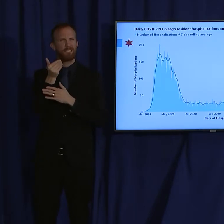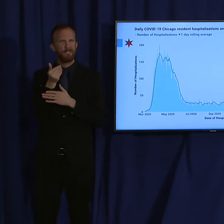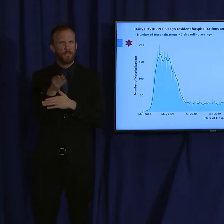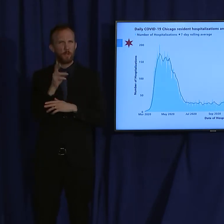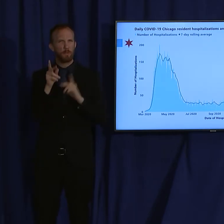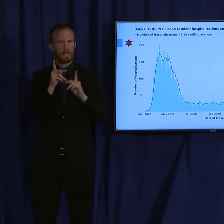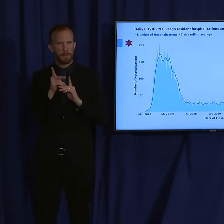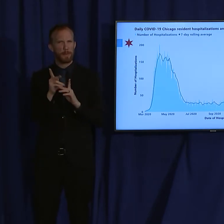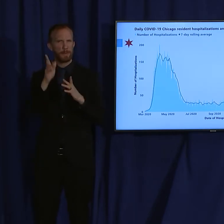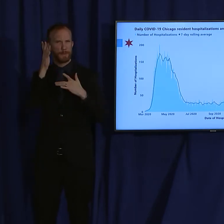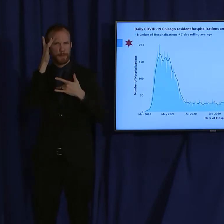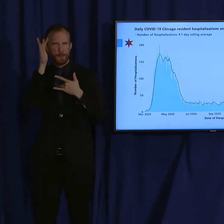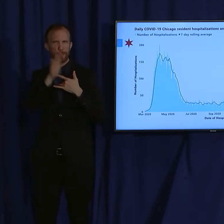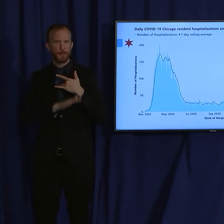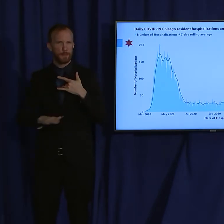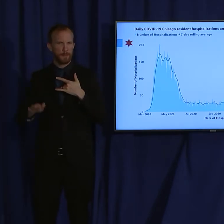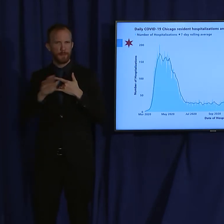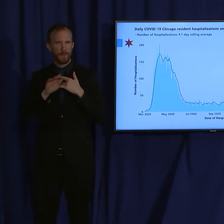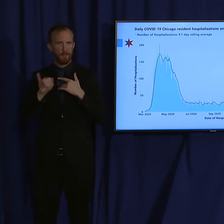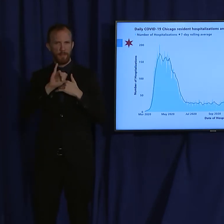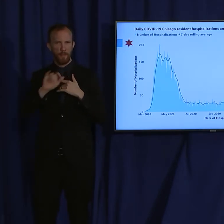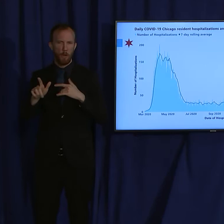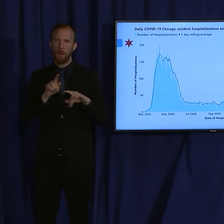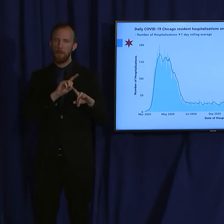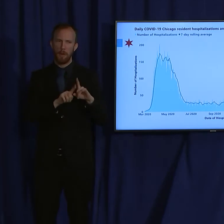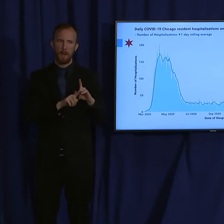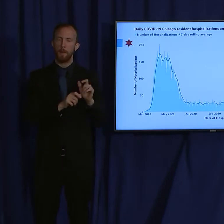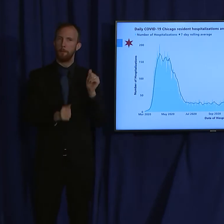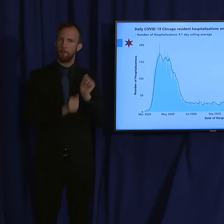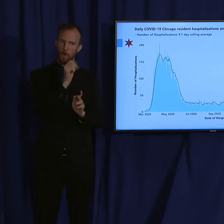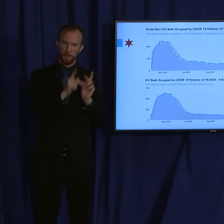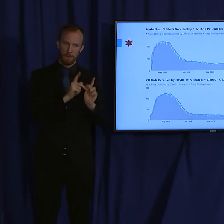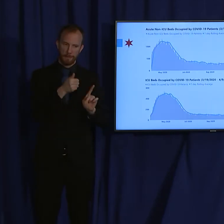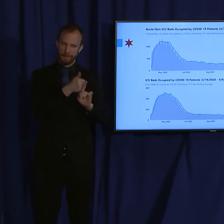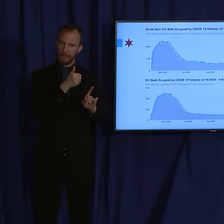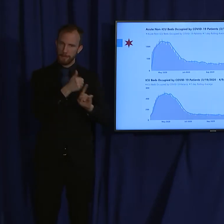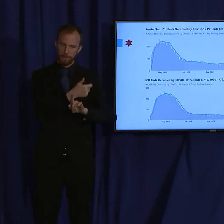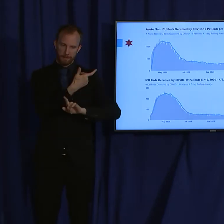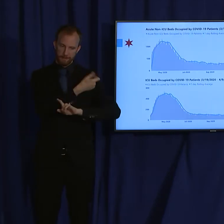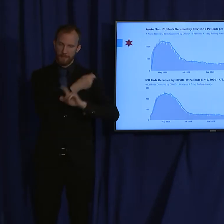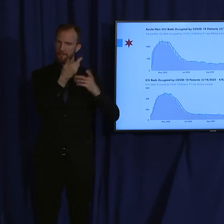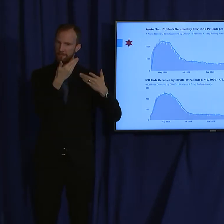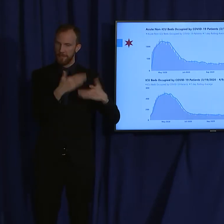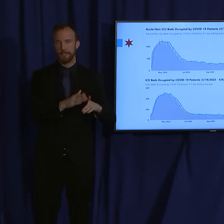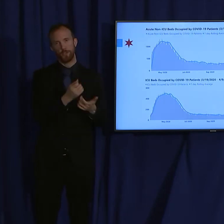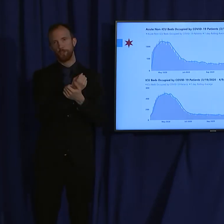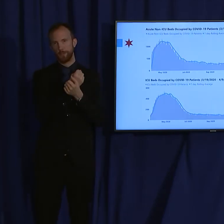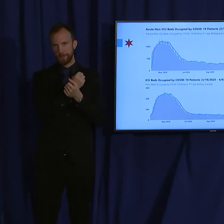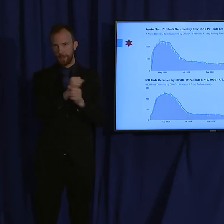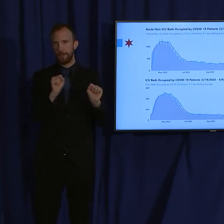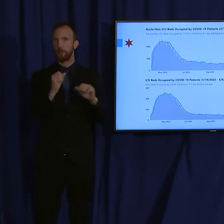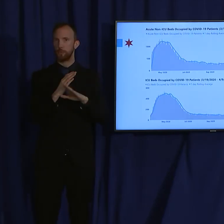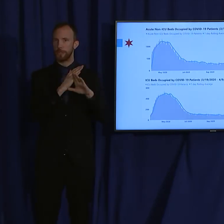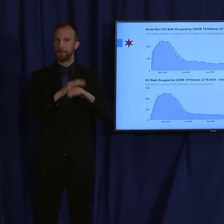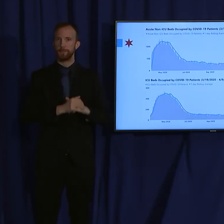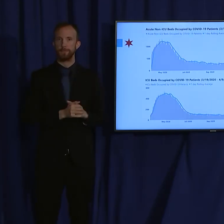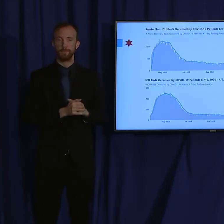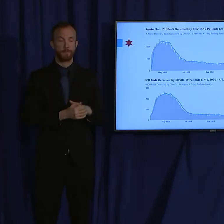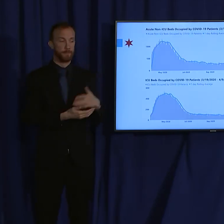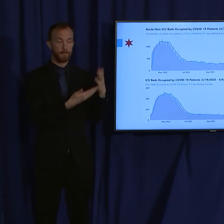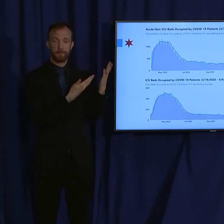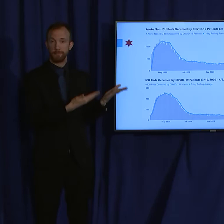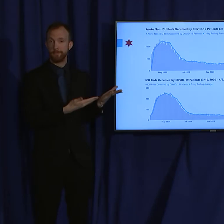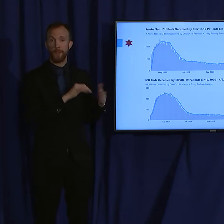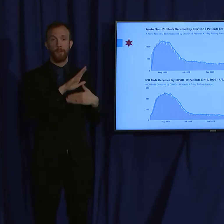safe and very protective against COVID, and they're part of why our hospitalizations are looking the way they are. This is what across all